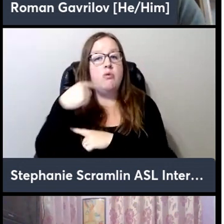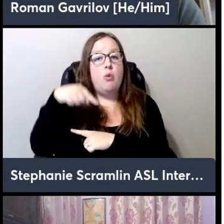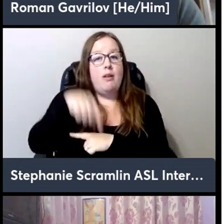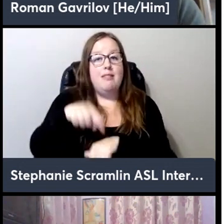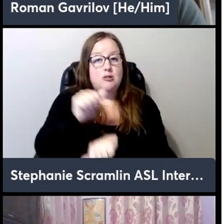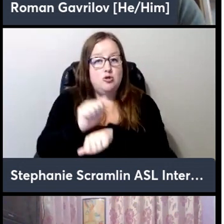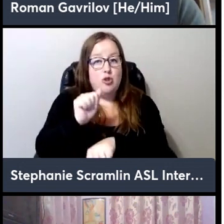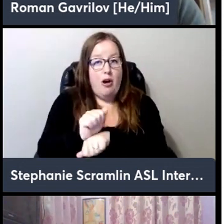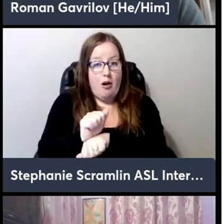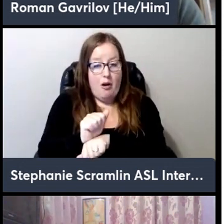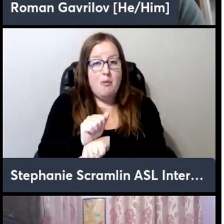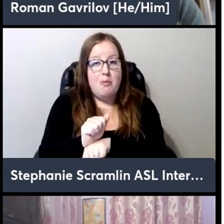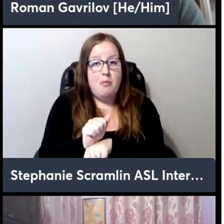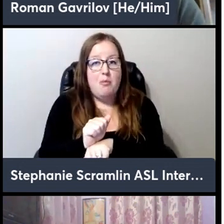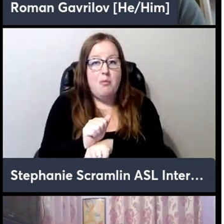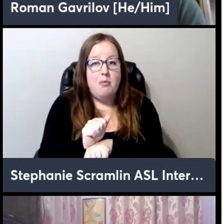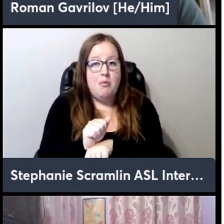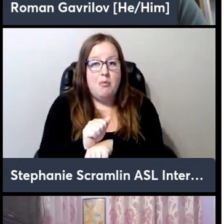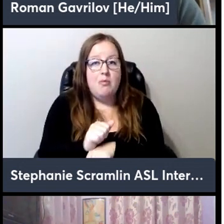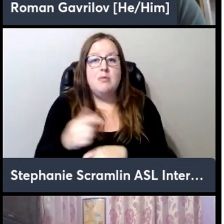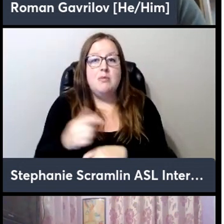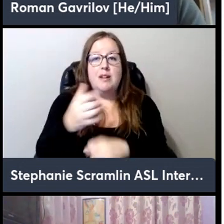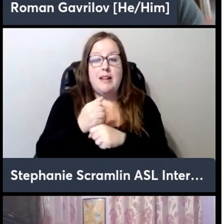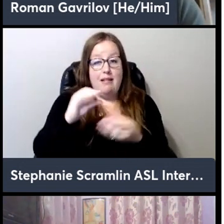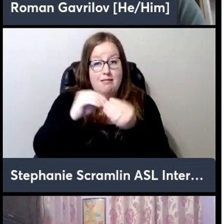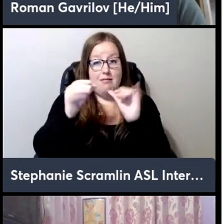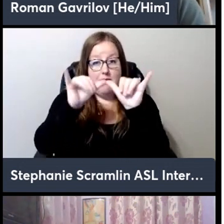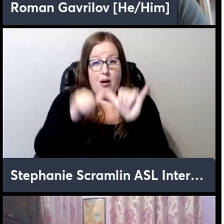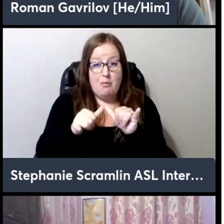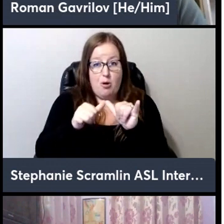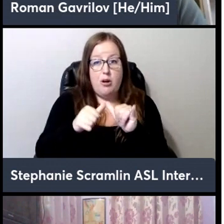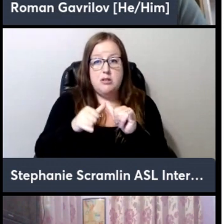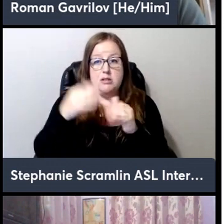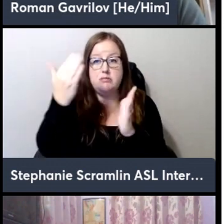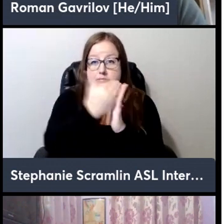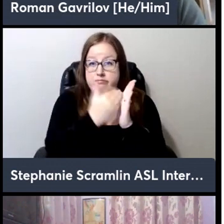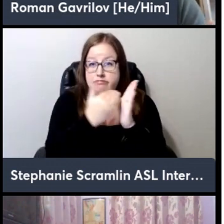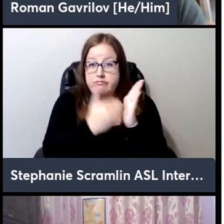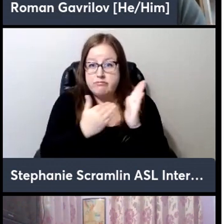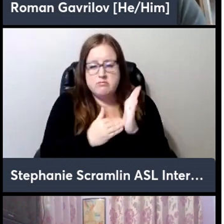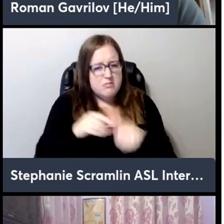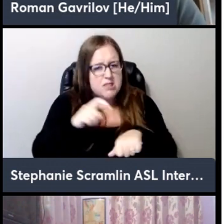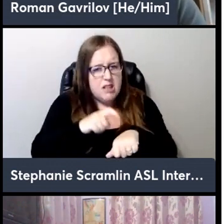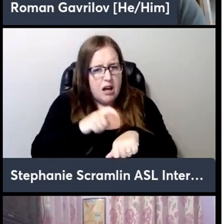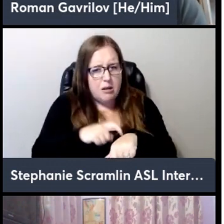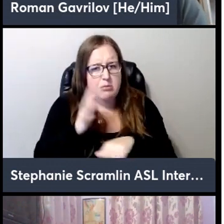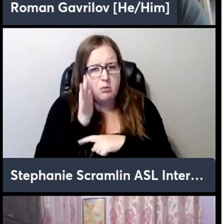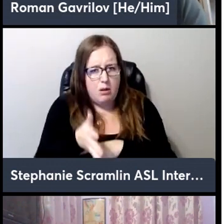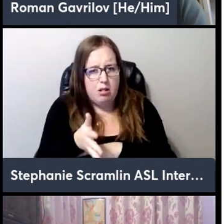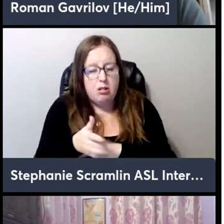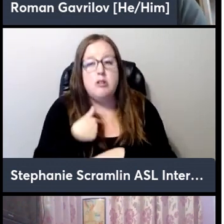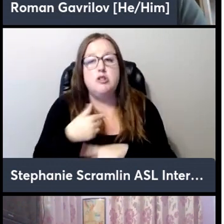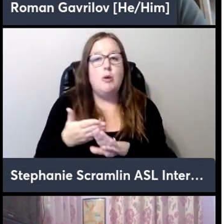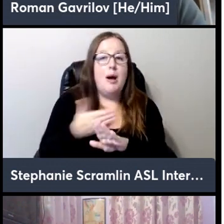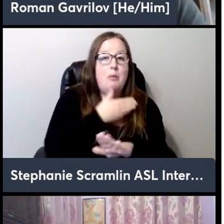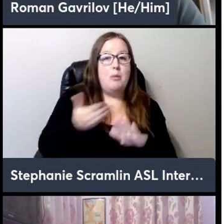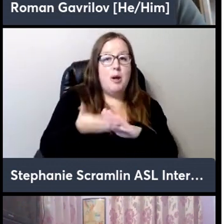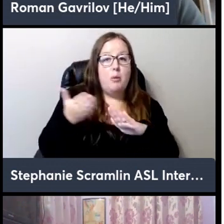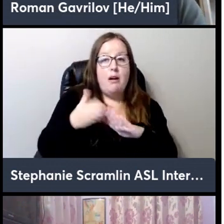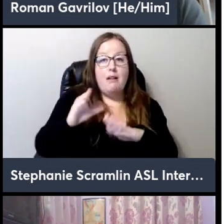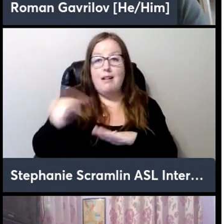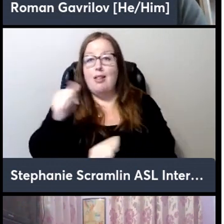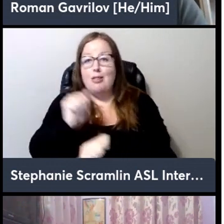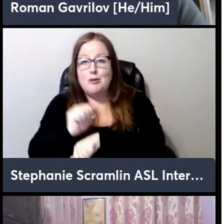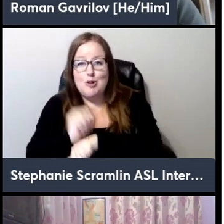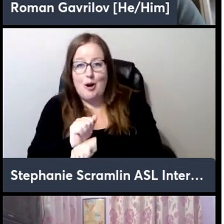job to get the metrics populated, it's going to take some time. So that's why I pre-run another job